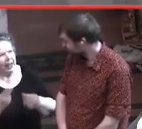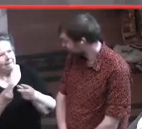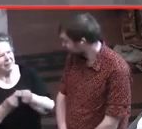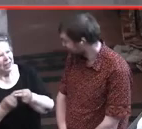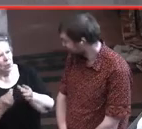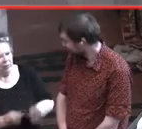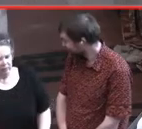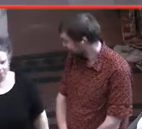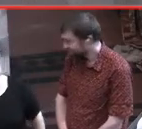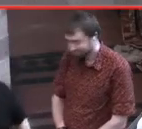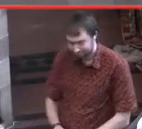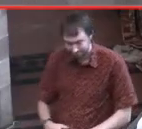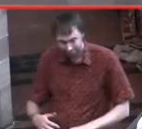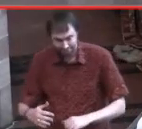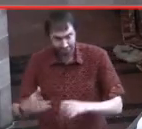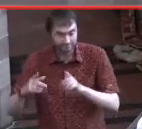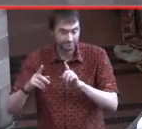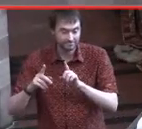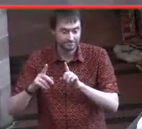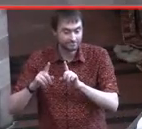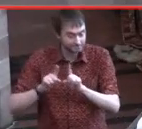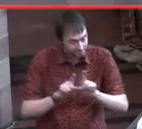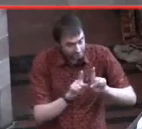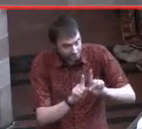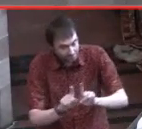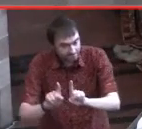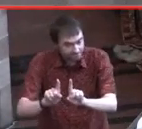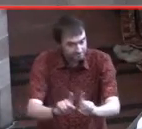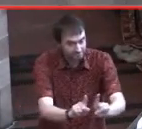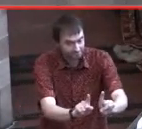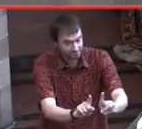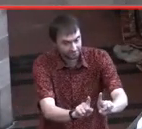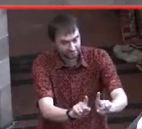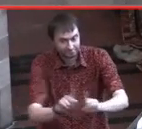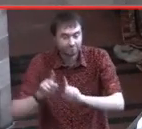with. Being with.